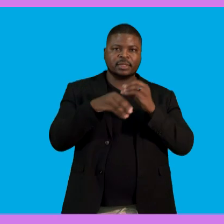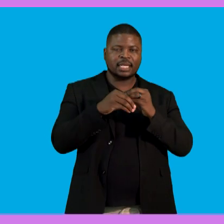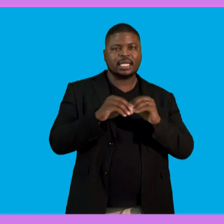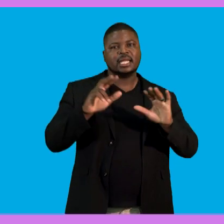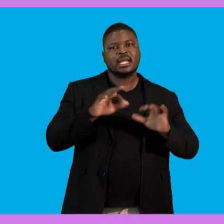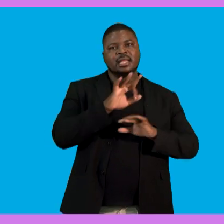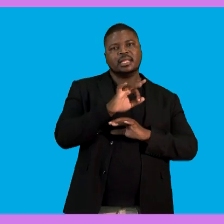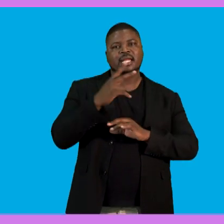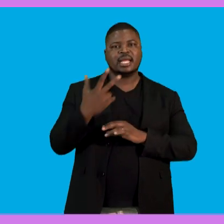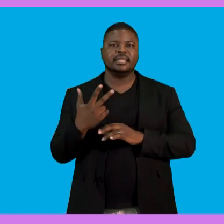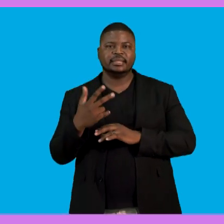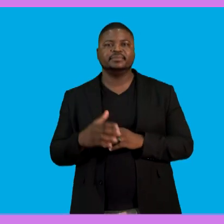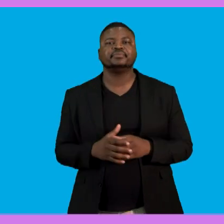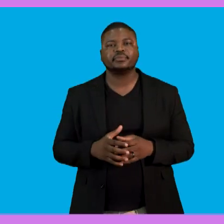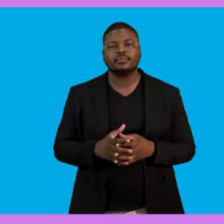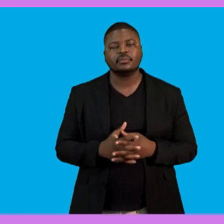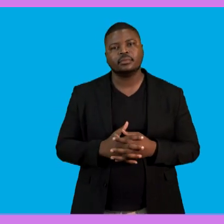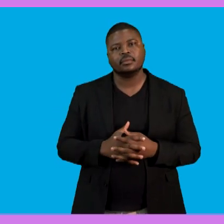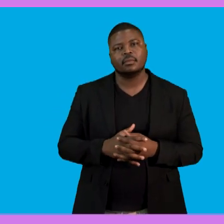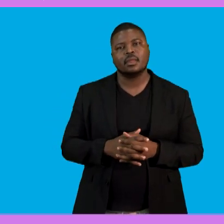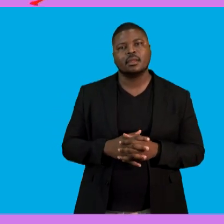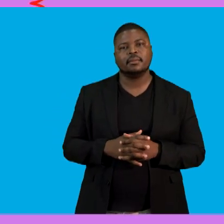the 7. Then it becomes